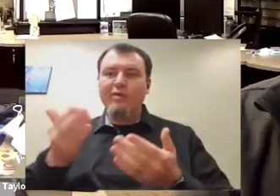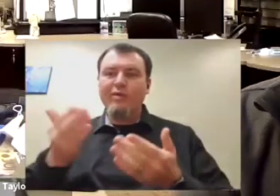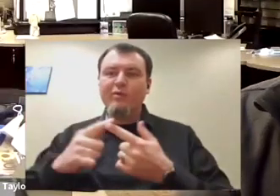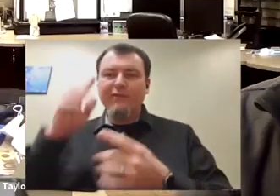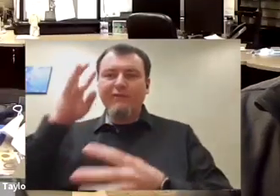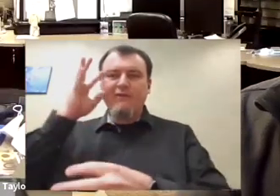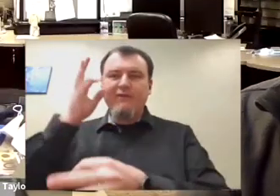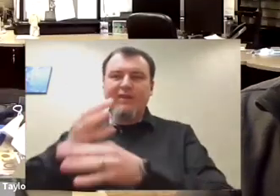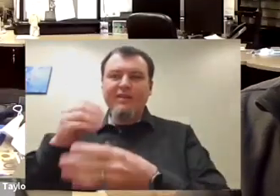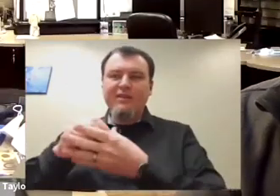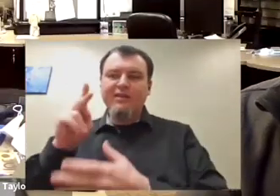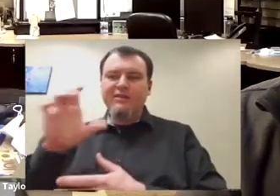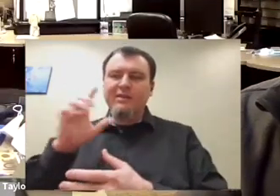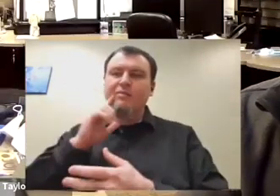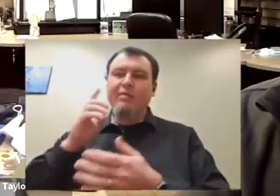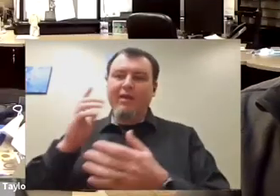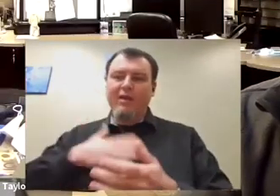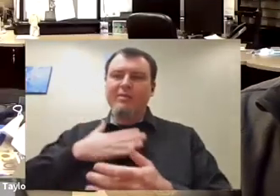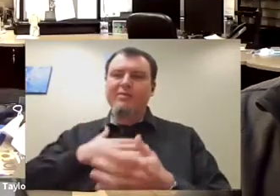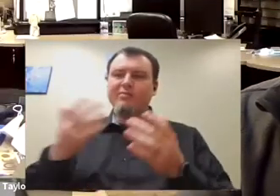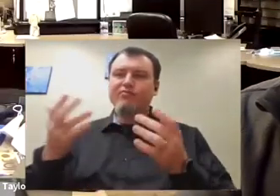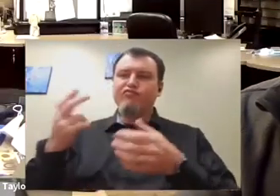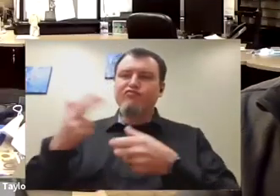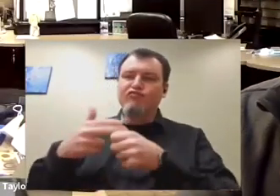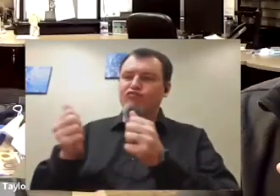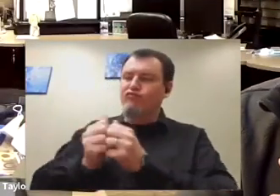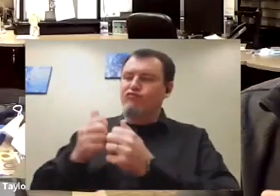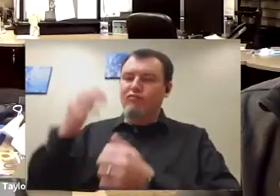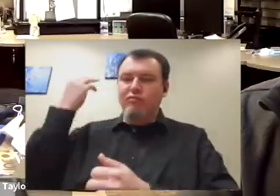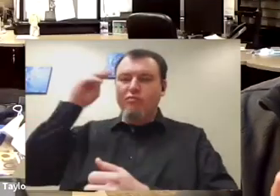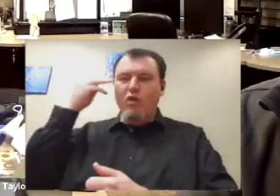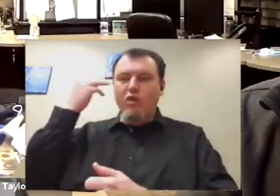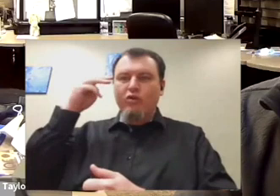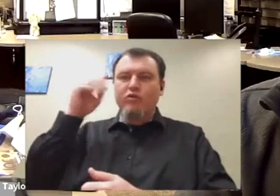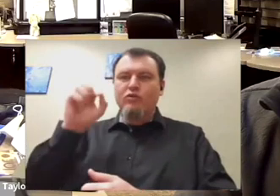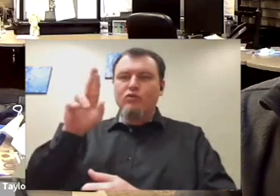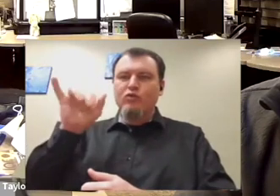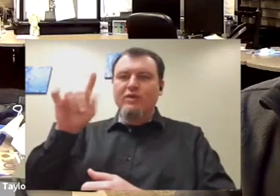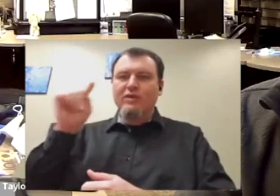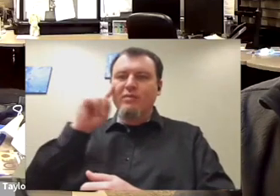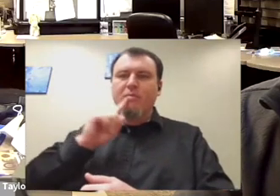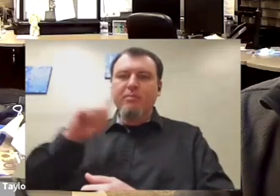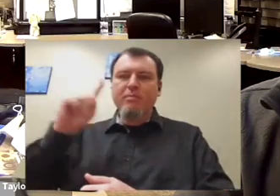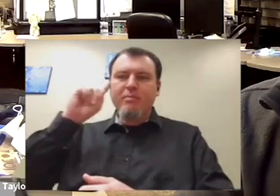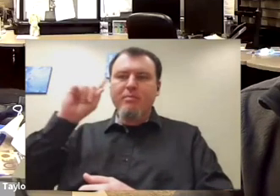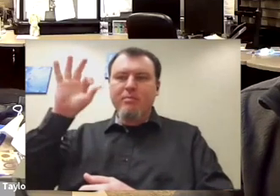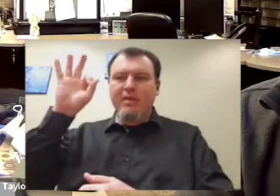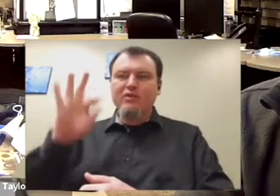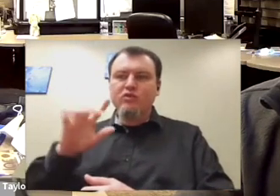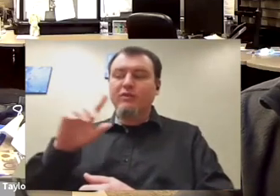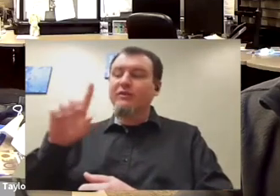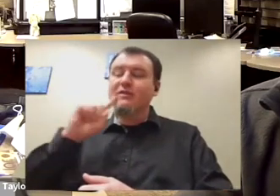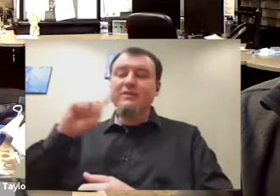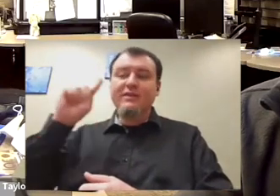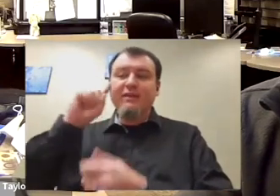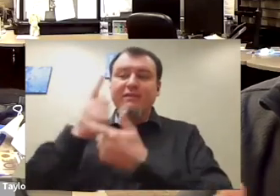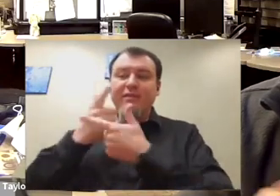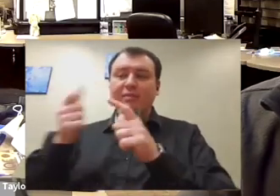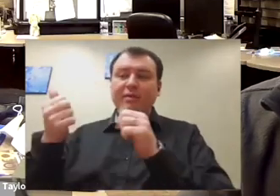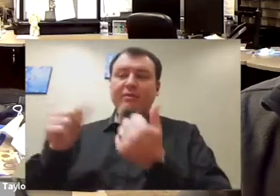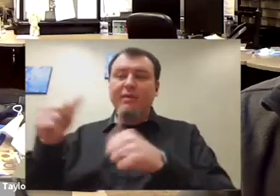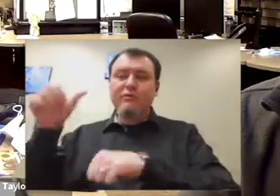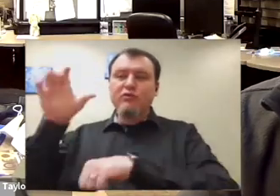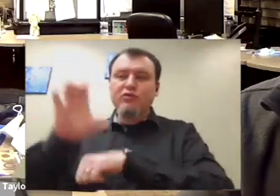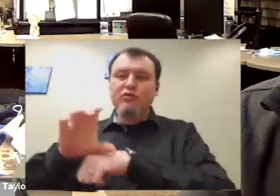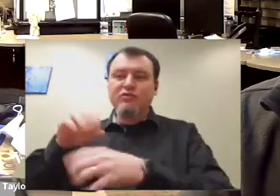So good morning. Welcome to Faith in KC. I'm glad to be joined by Pastor Mark Truitt of the Deaf Liberty Baptist Church in Overland Park, as I